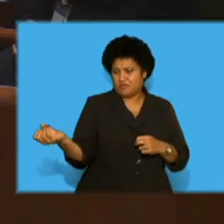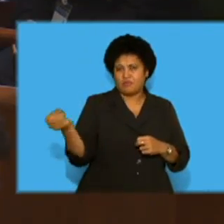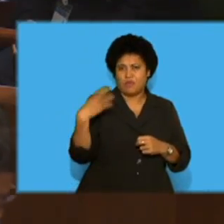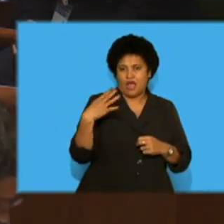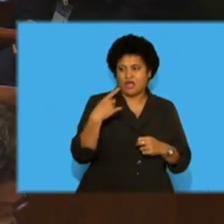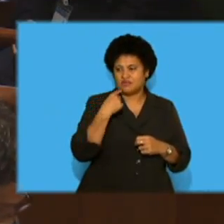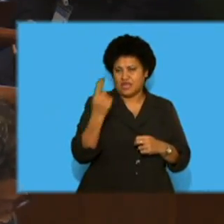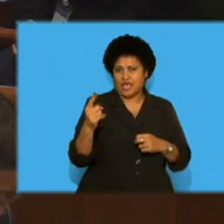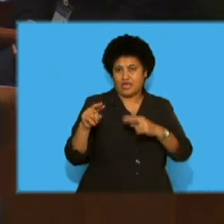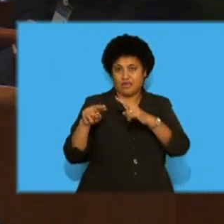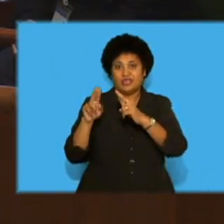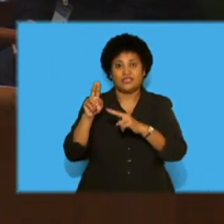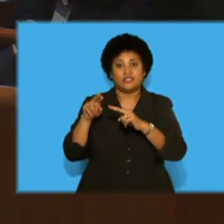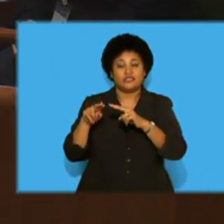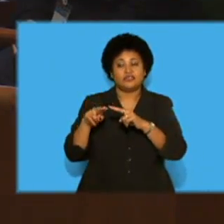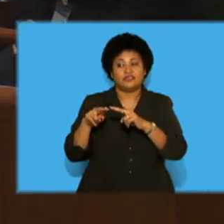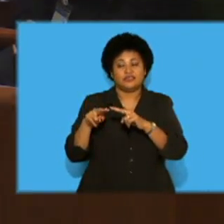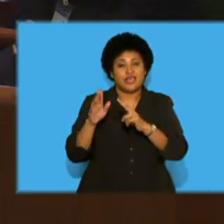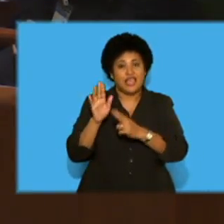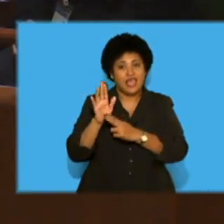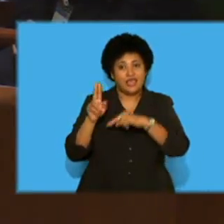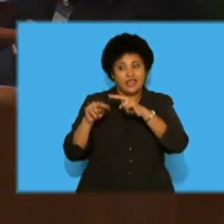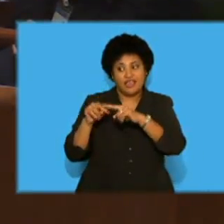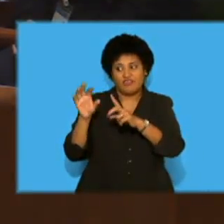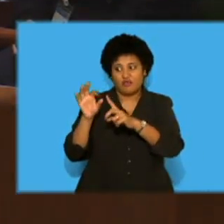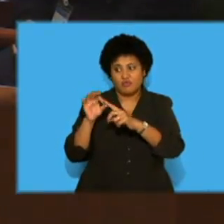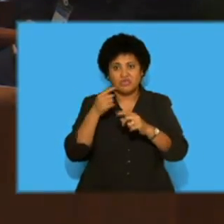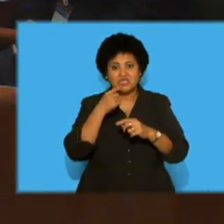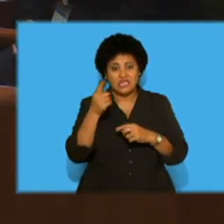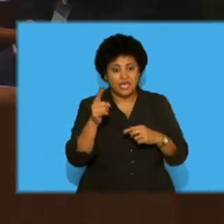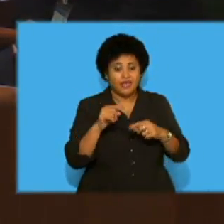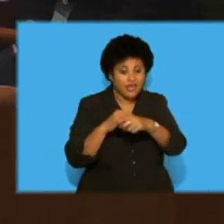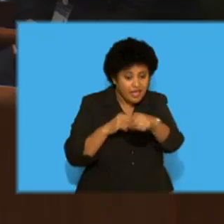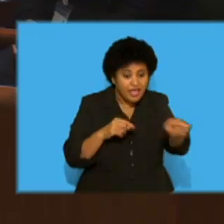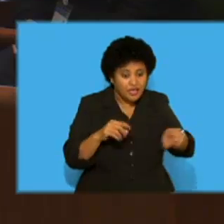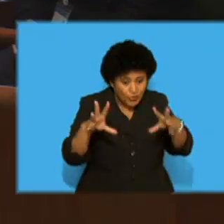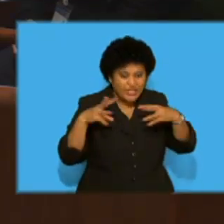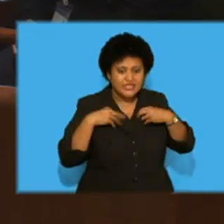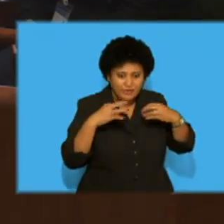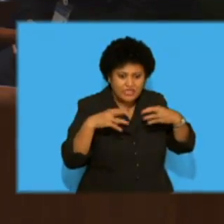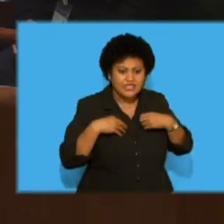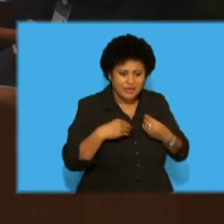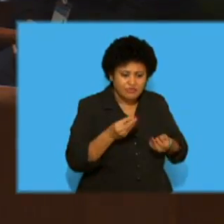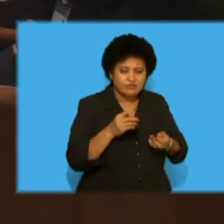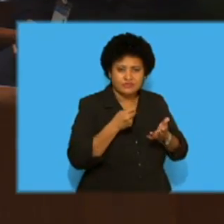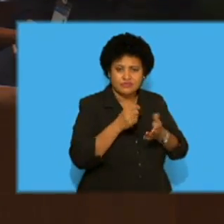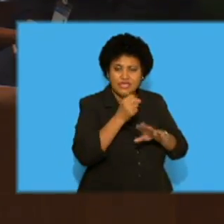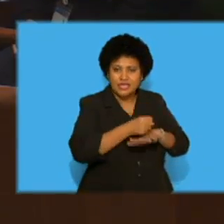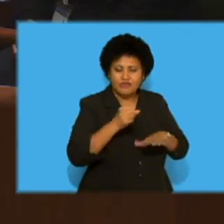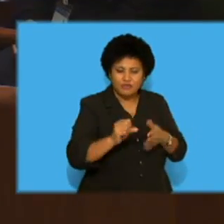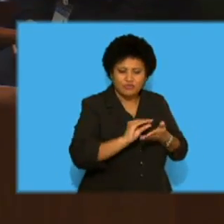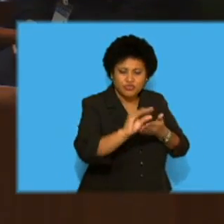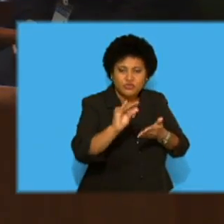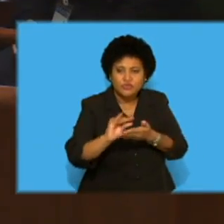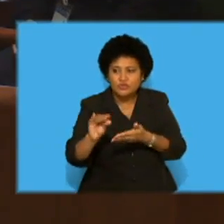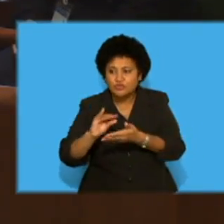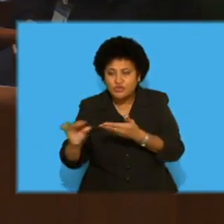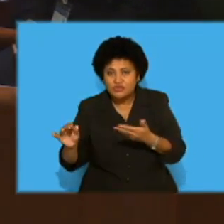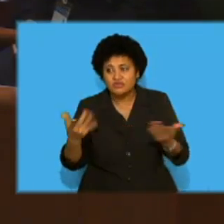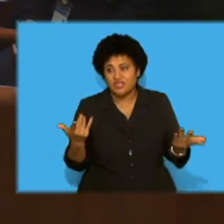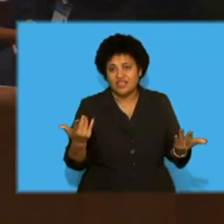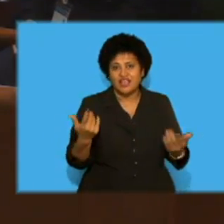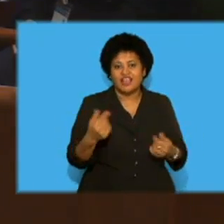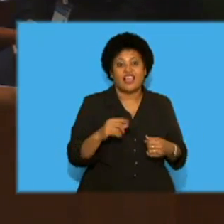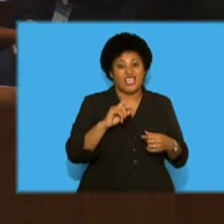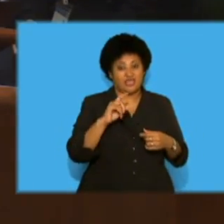Speaker, when we provide assistance, it really irks them. It really irks them. This is why